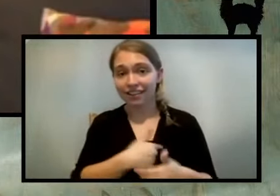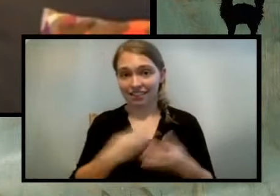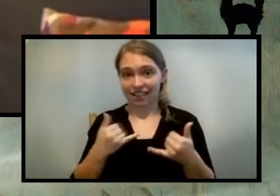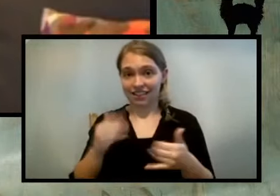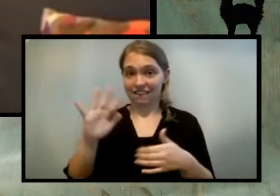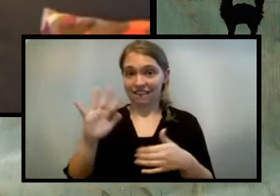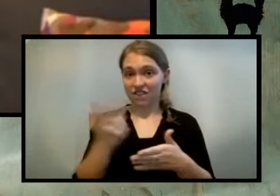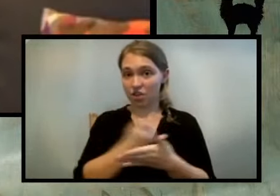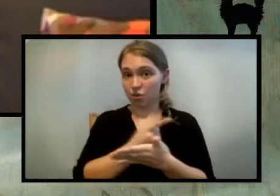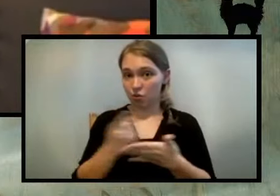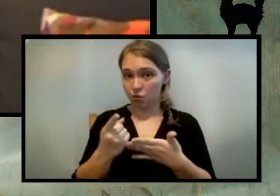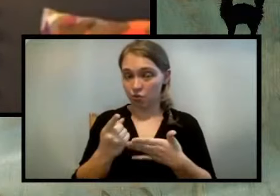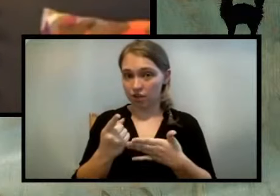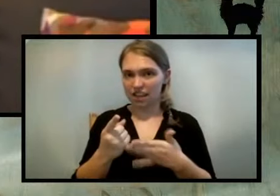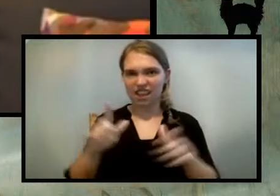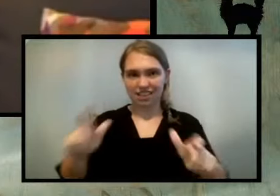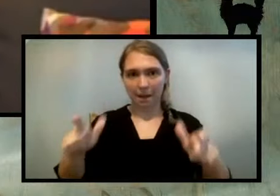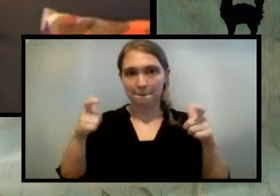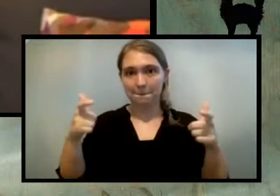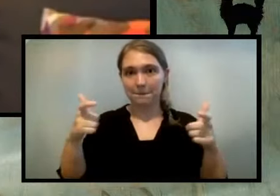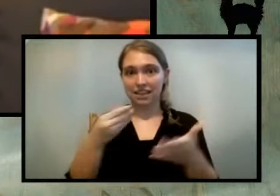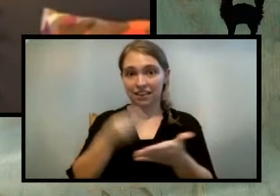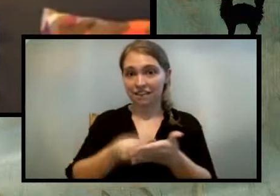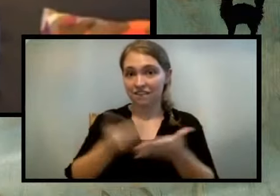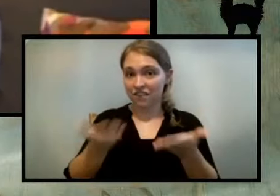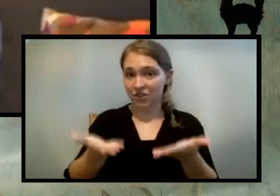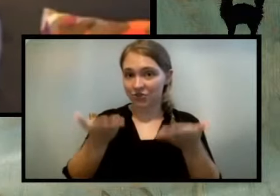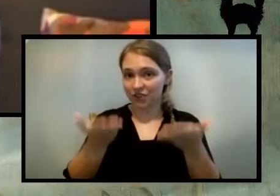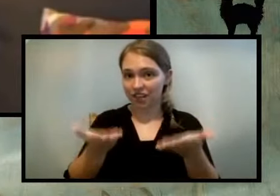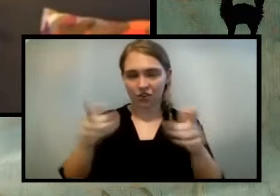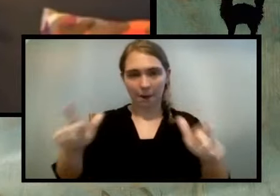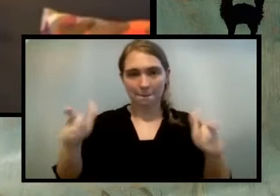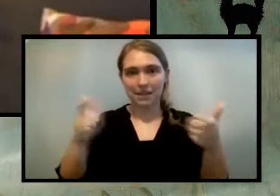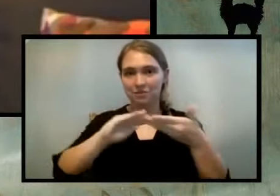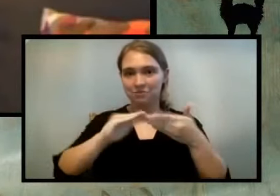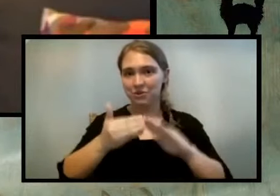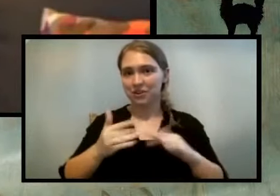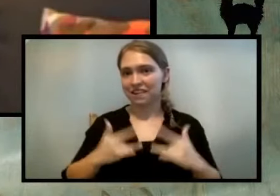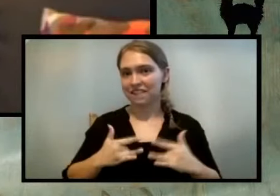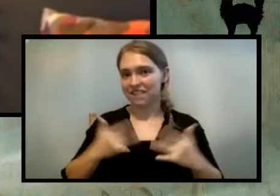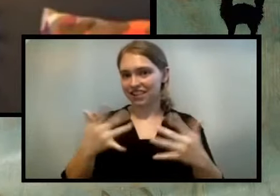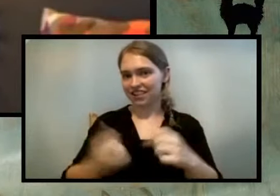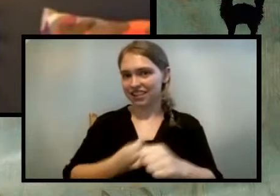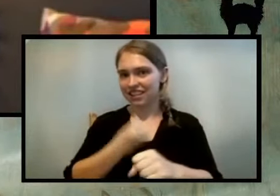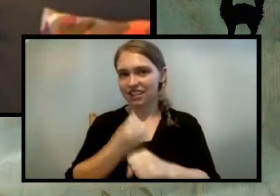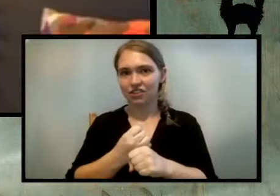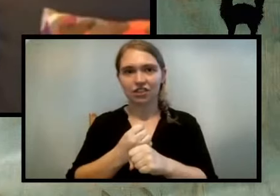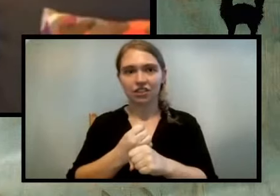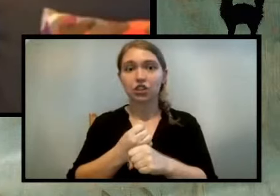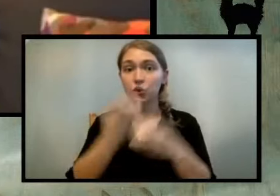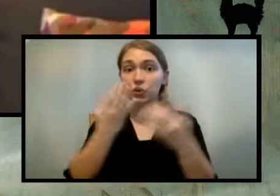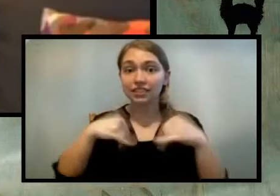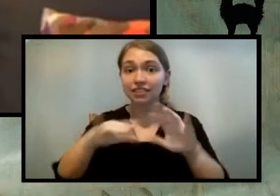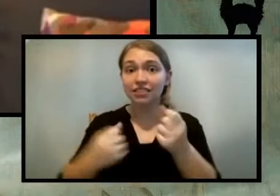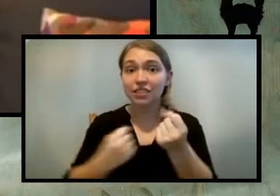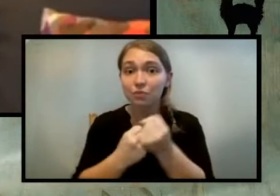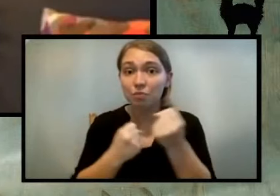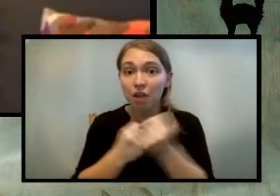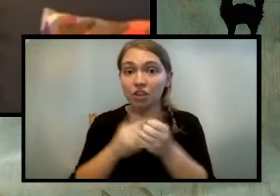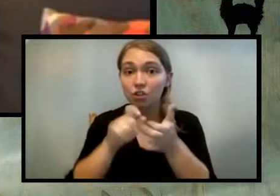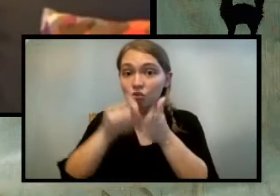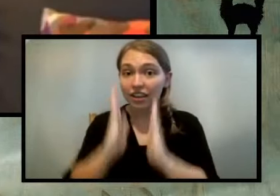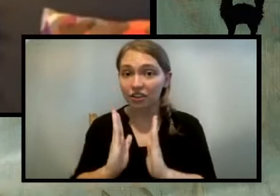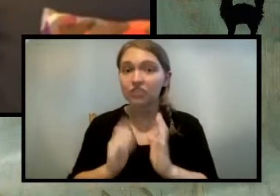Summer Write-A-Thon. It's our biggest fundraiser, and this year it's our biggest community event of the year. It's not too late to sponsor a writer who's participating in the